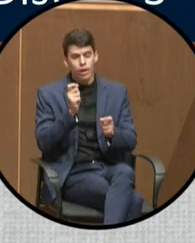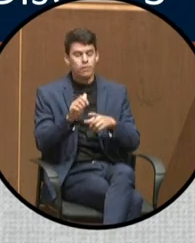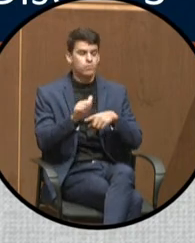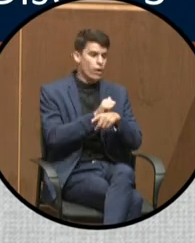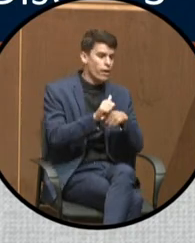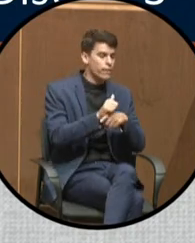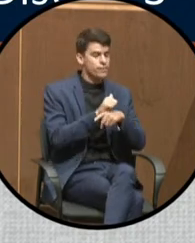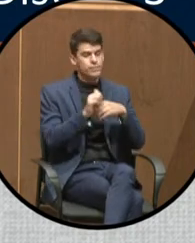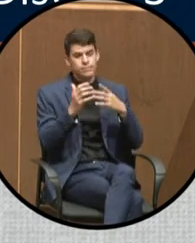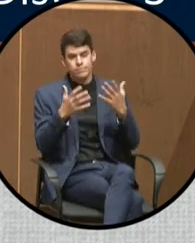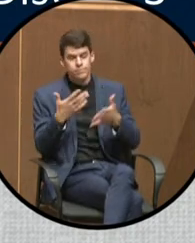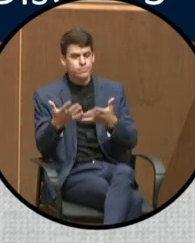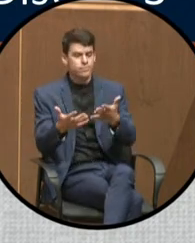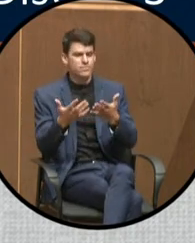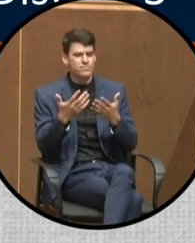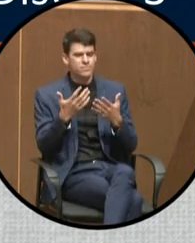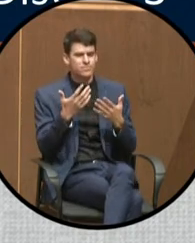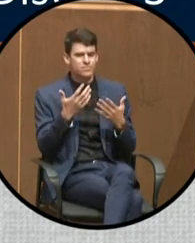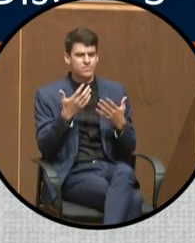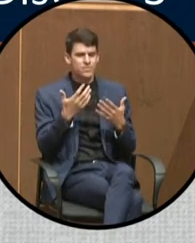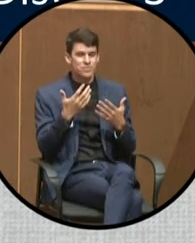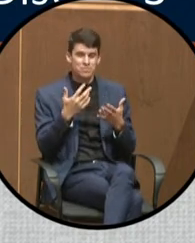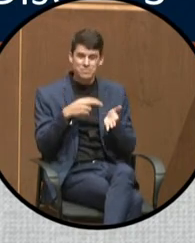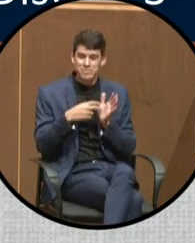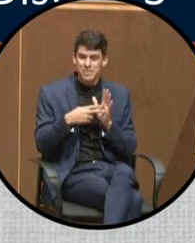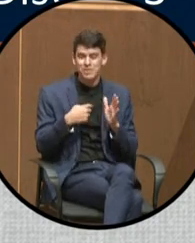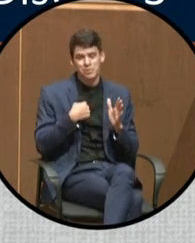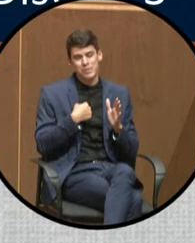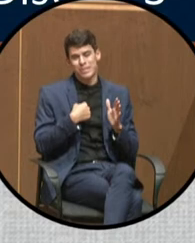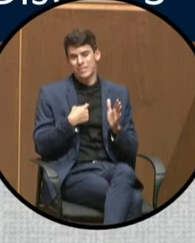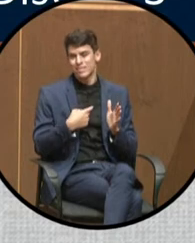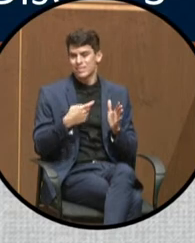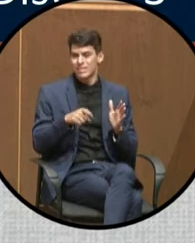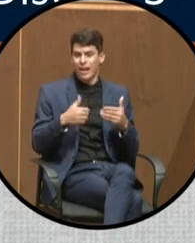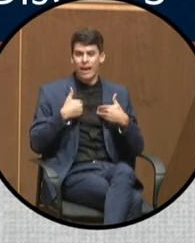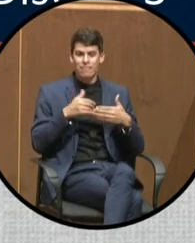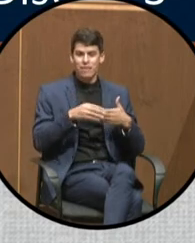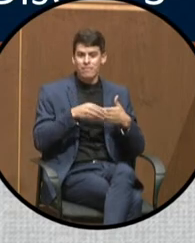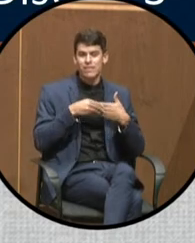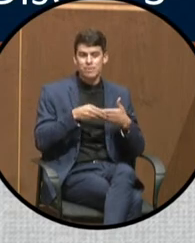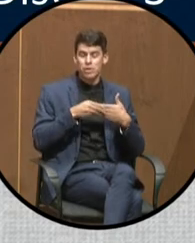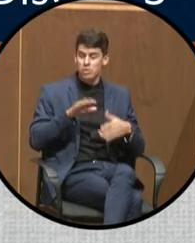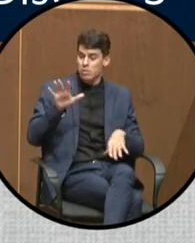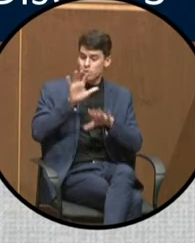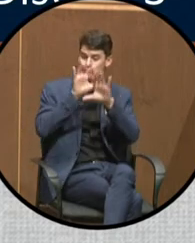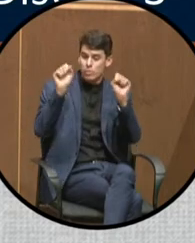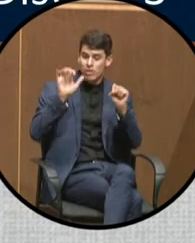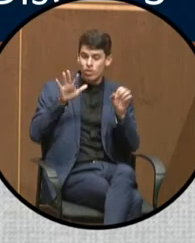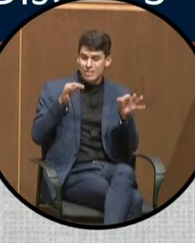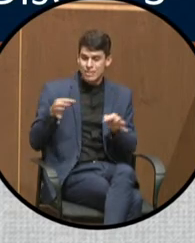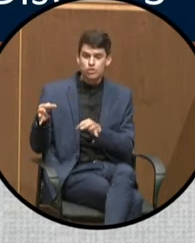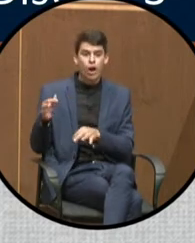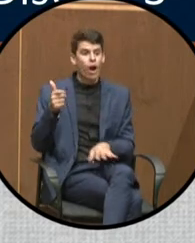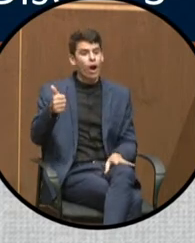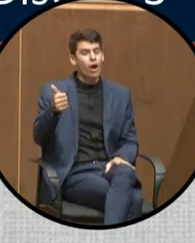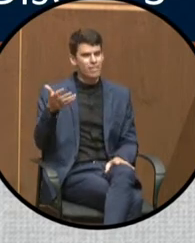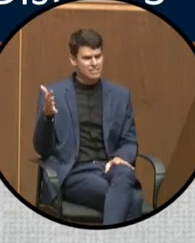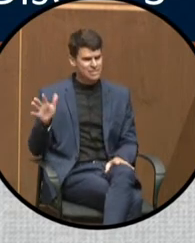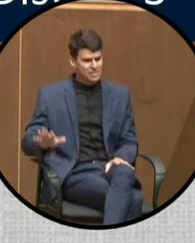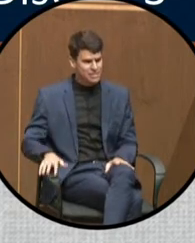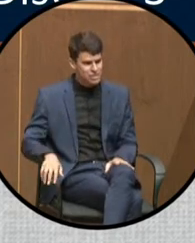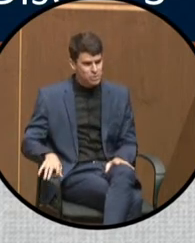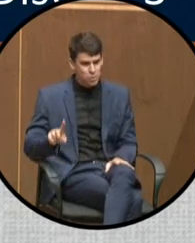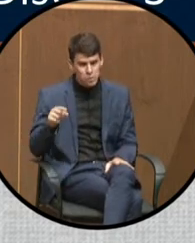changing. So we need that flexibility. And the superintendent's decisions are not made in a